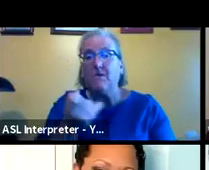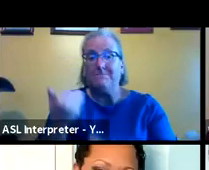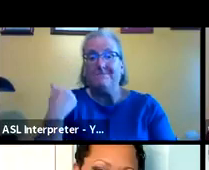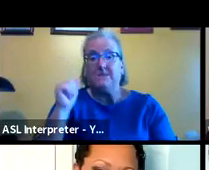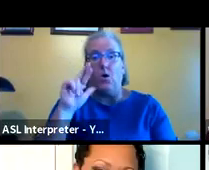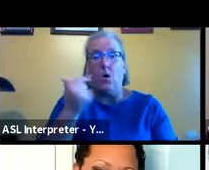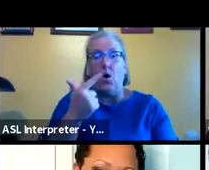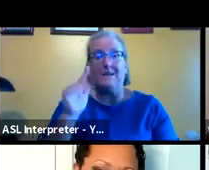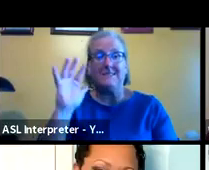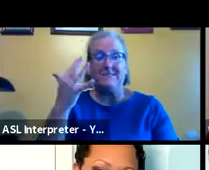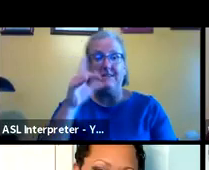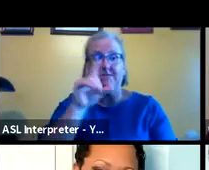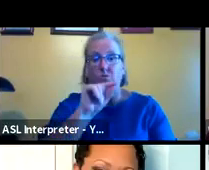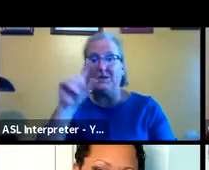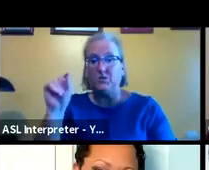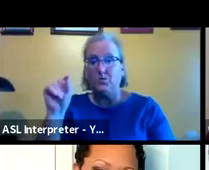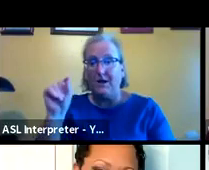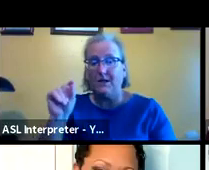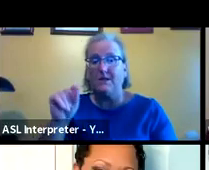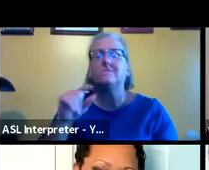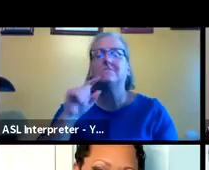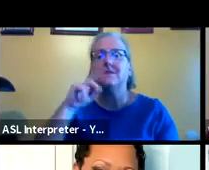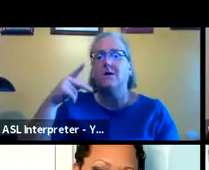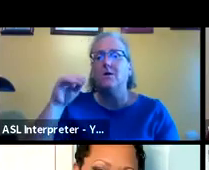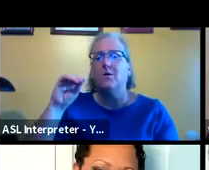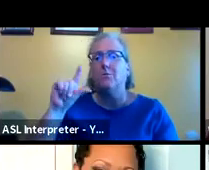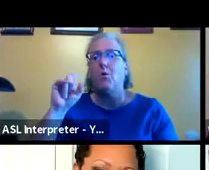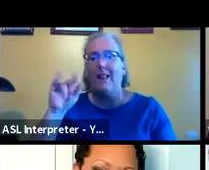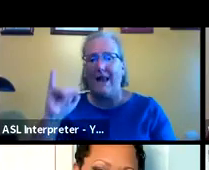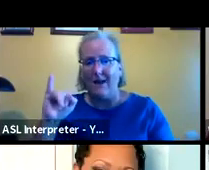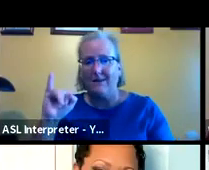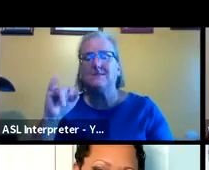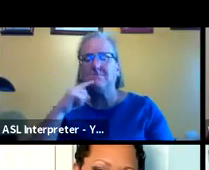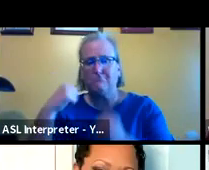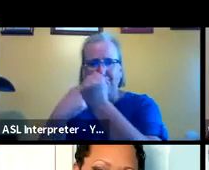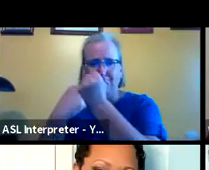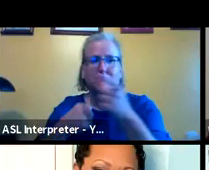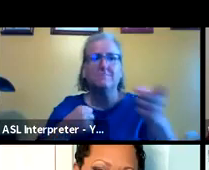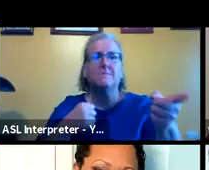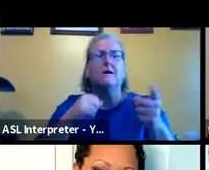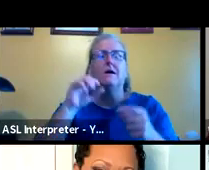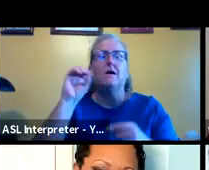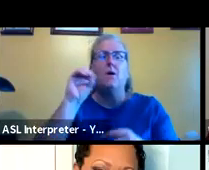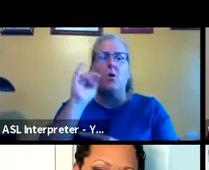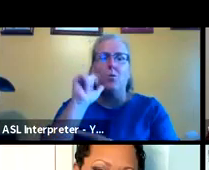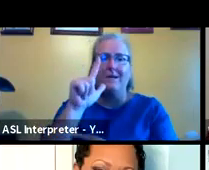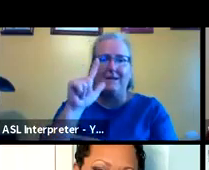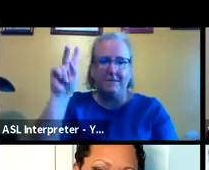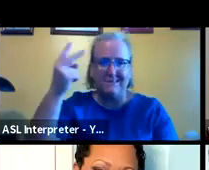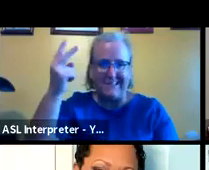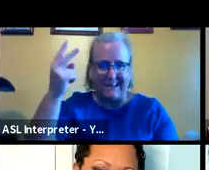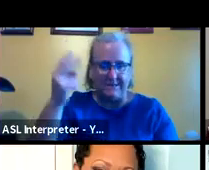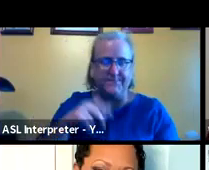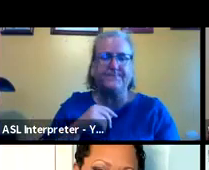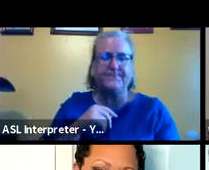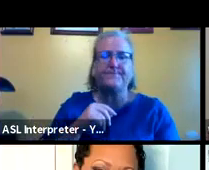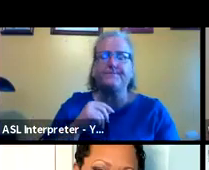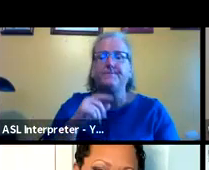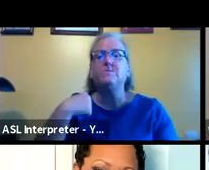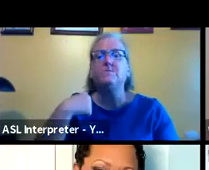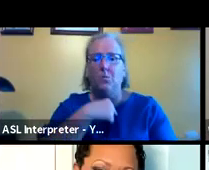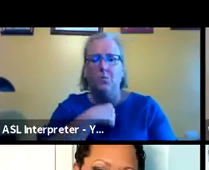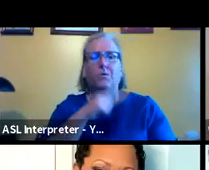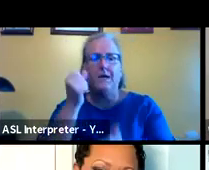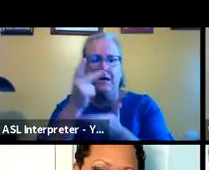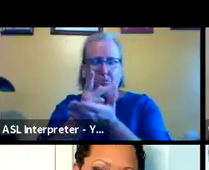5th, 2020. Fred Pulaski, so moved. Claire O'Neill, seconded. Great, it's been moved and seconded that we approve the executive session